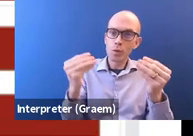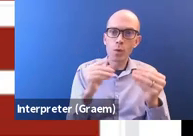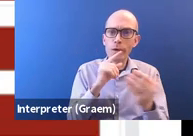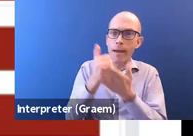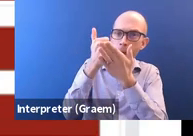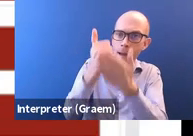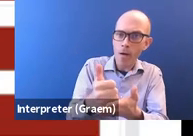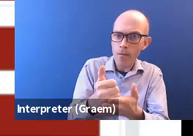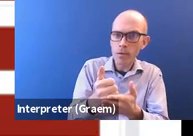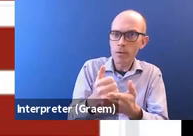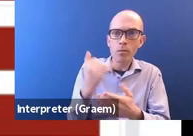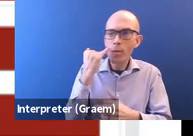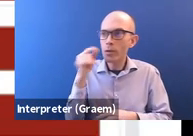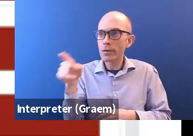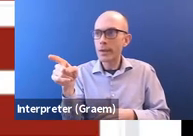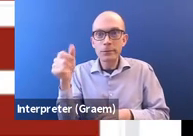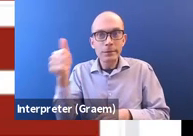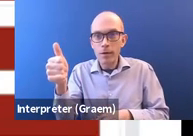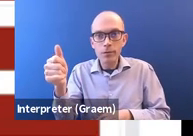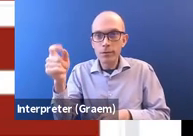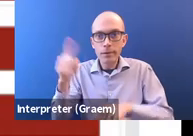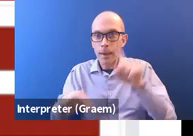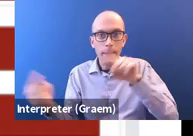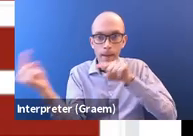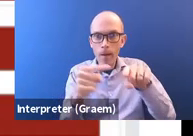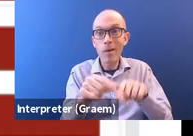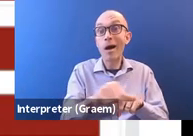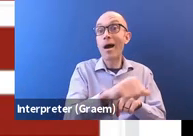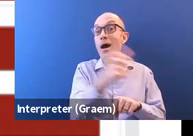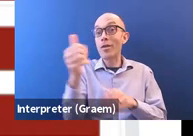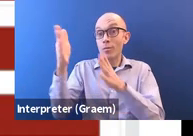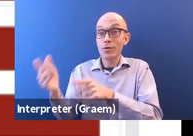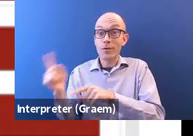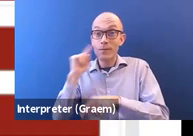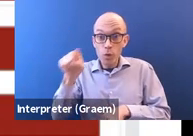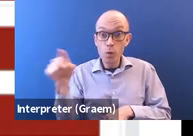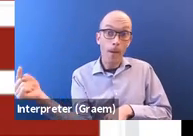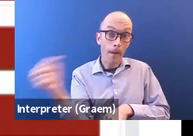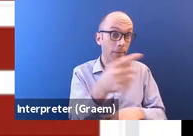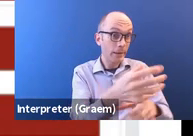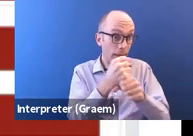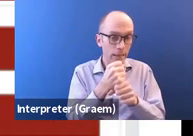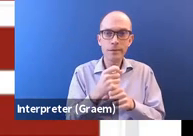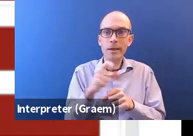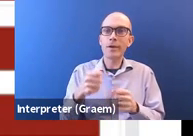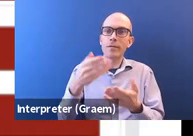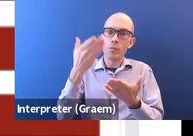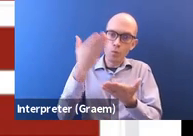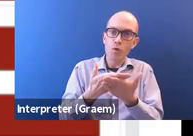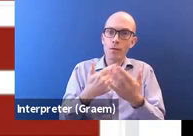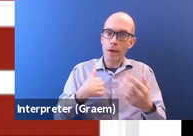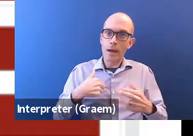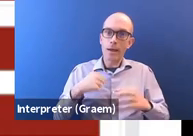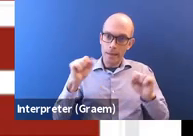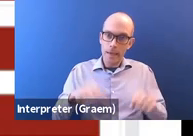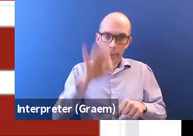just had to have proper, you know, documentation that they were allowed to pick it up for her. It was a really great service. So they're here to help. They're